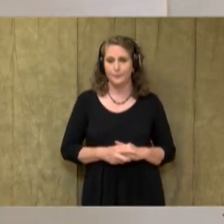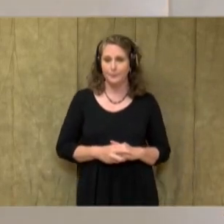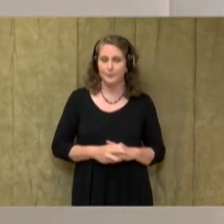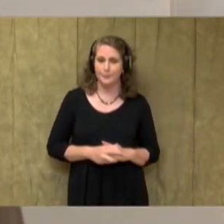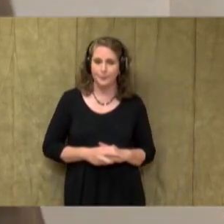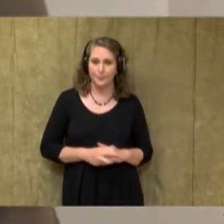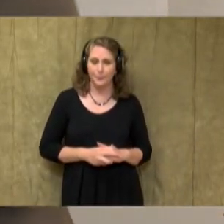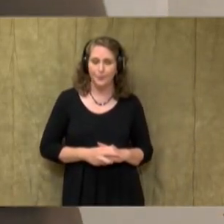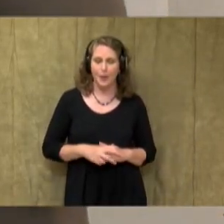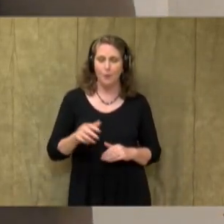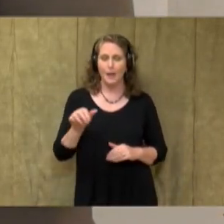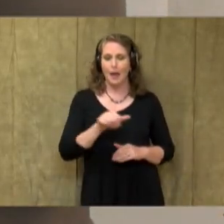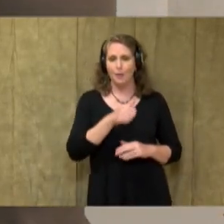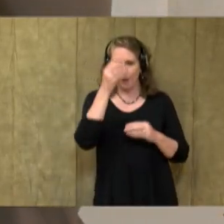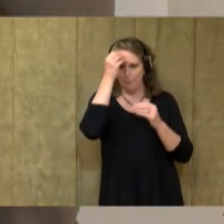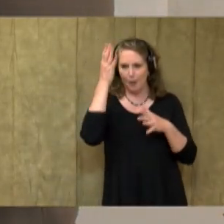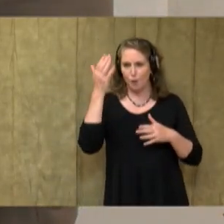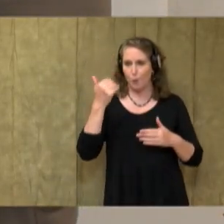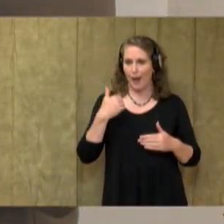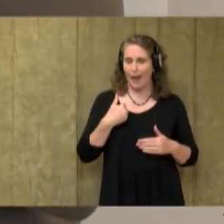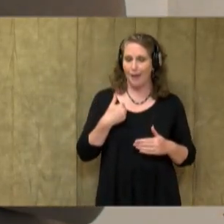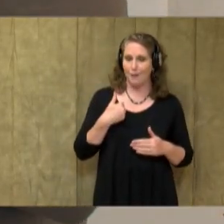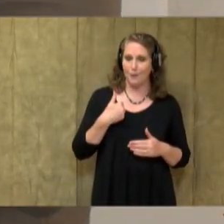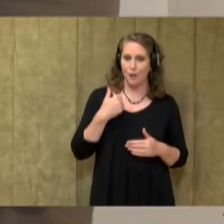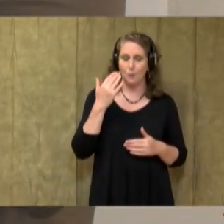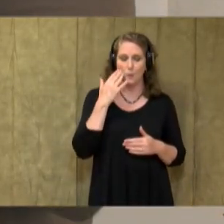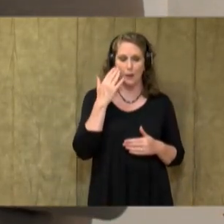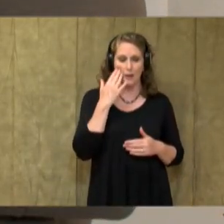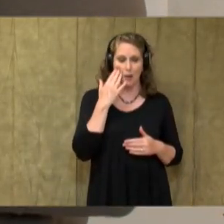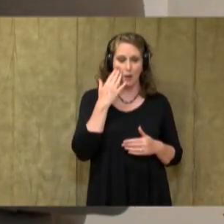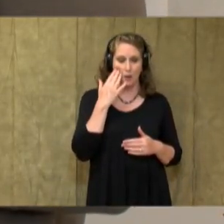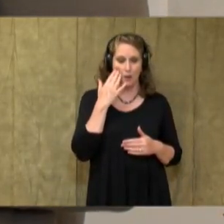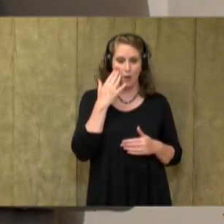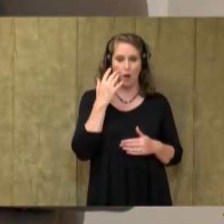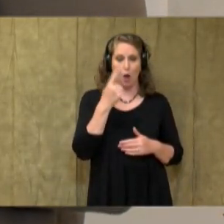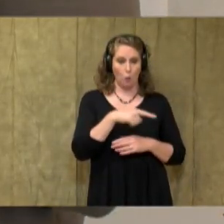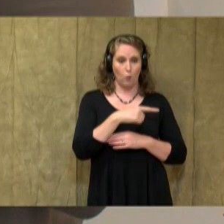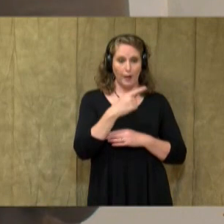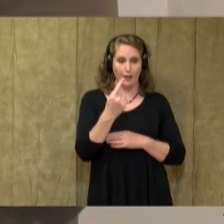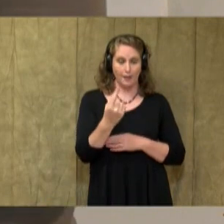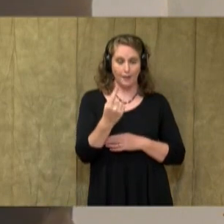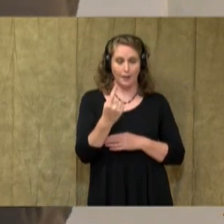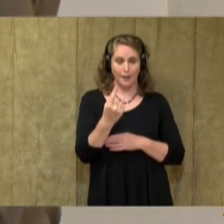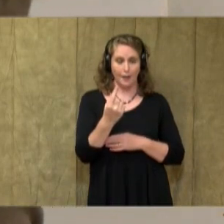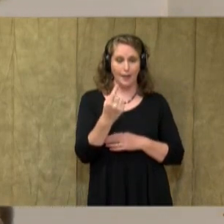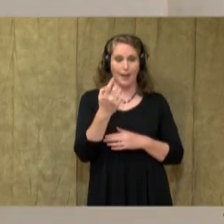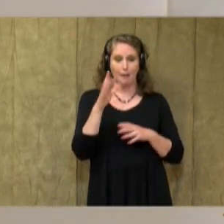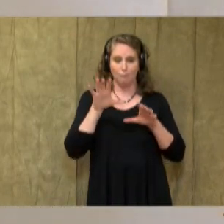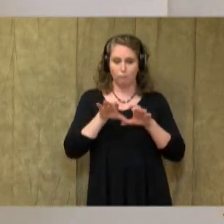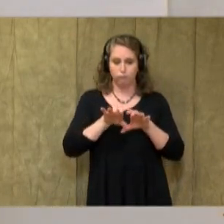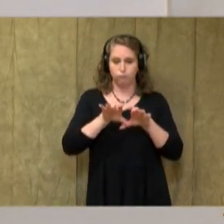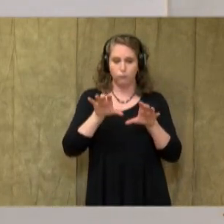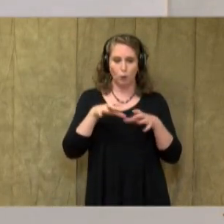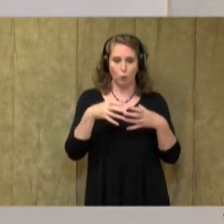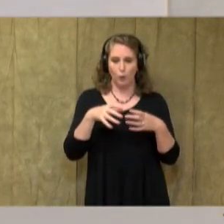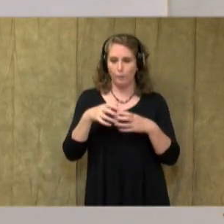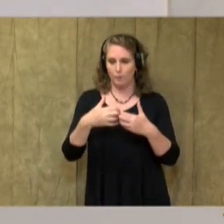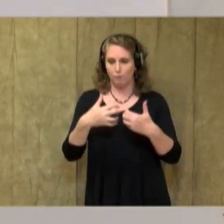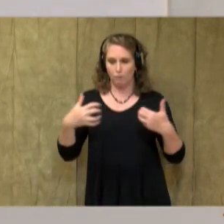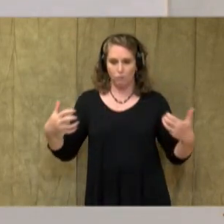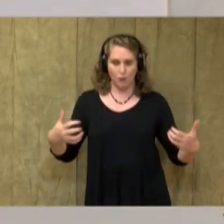what else do we know? We know that one day 218 campers do art projects.